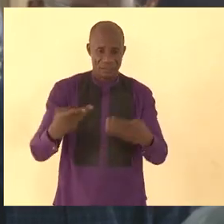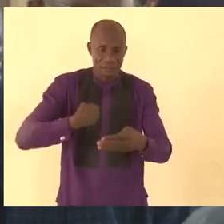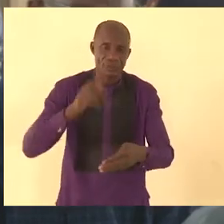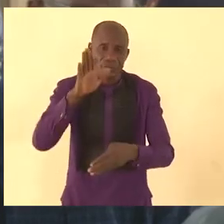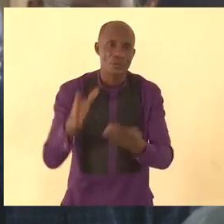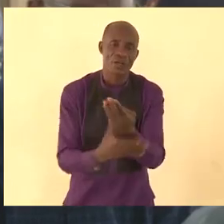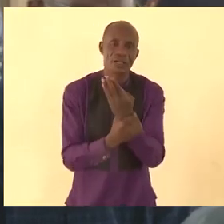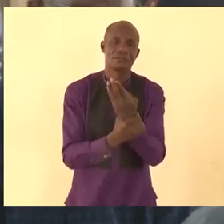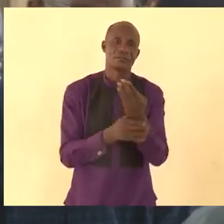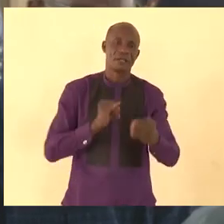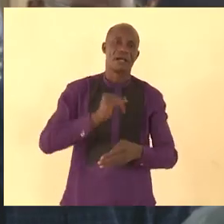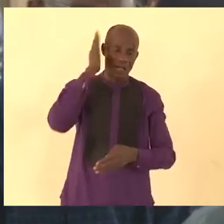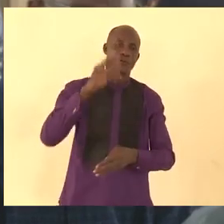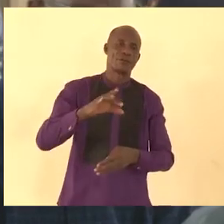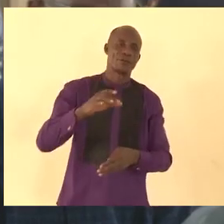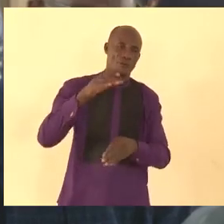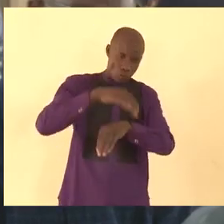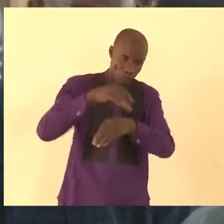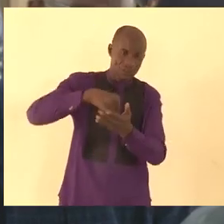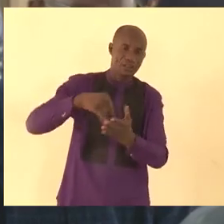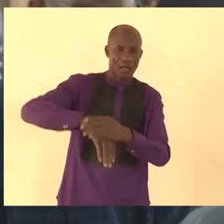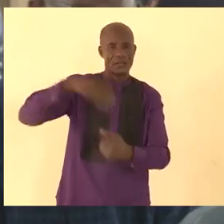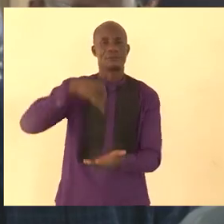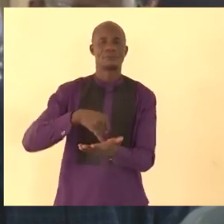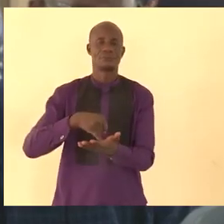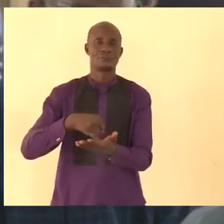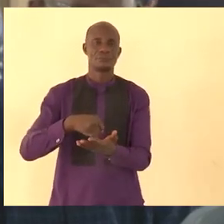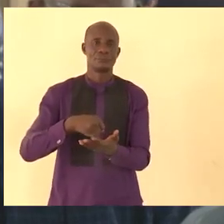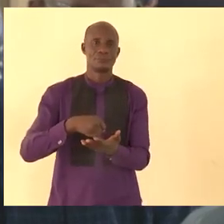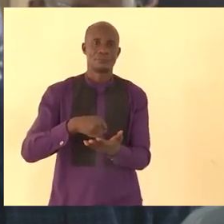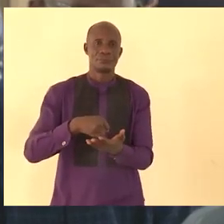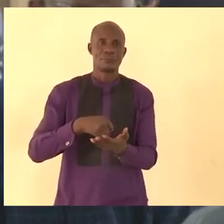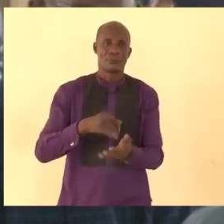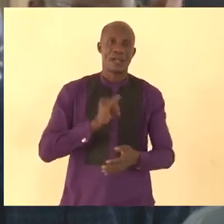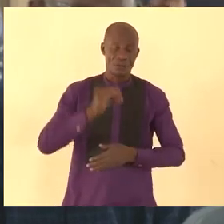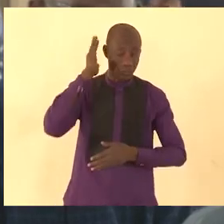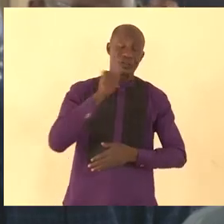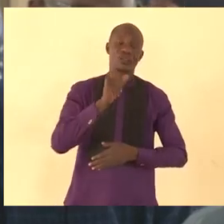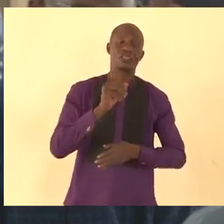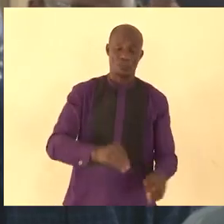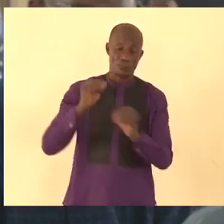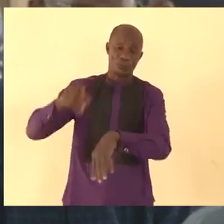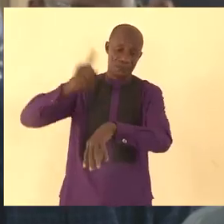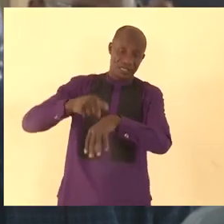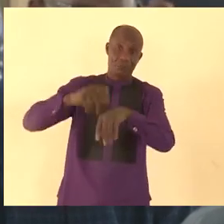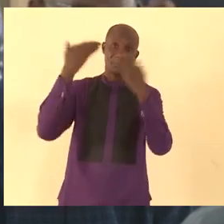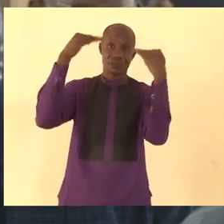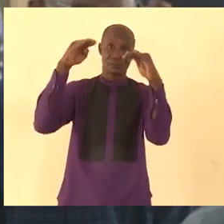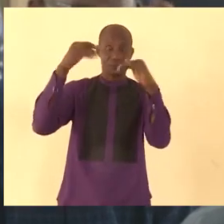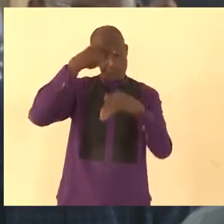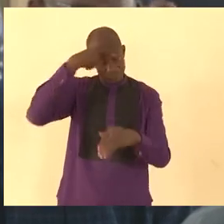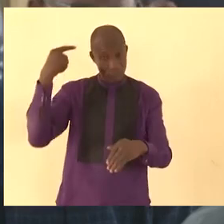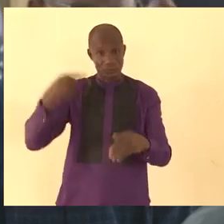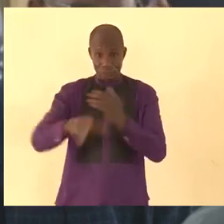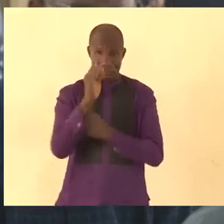me your hand. I'm going to take you out of this. Now I'm not going to put a time limit to that. Simply because